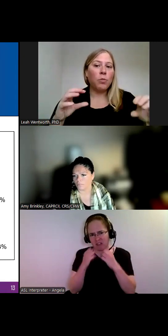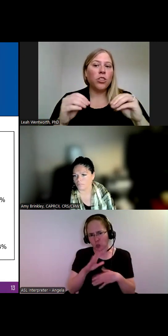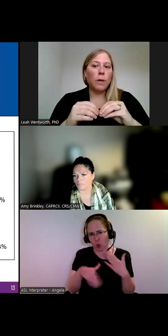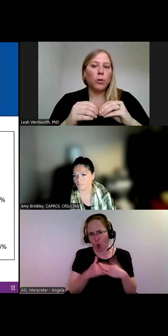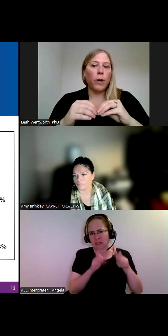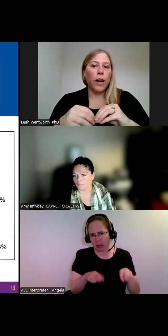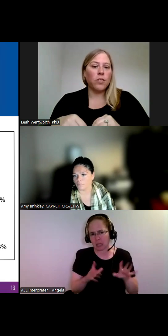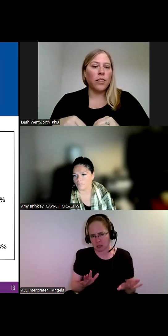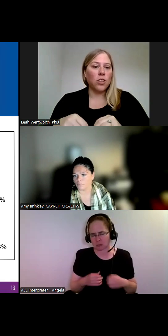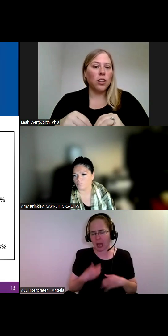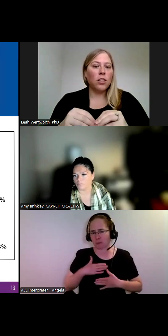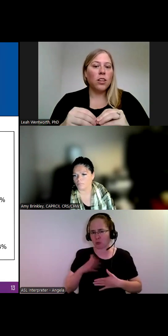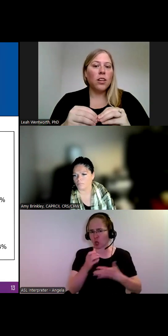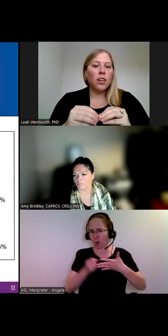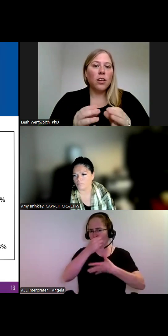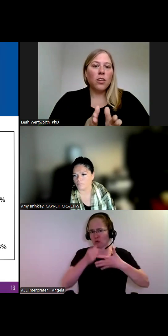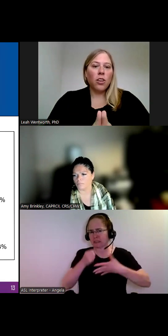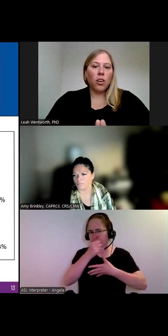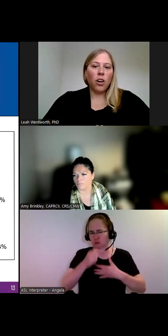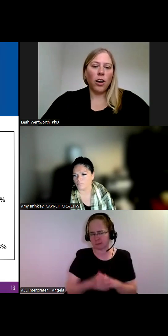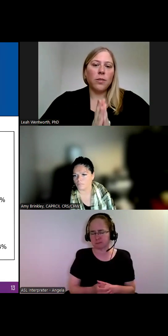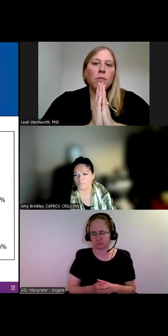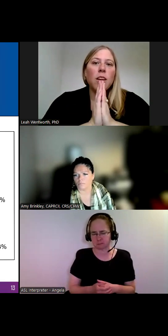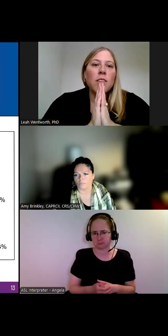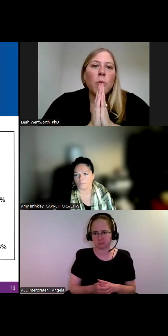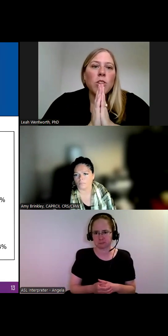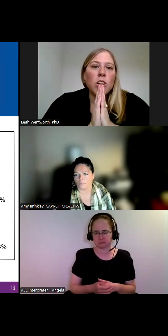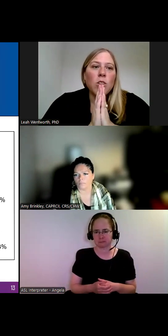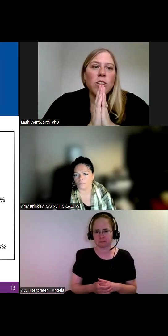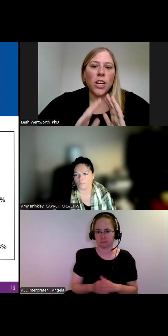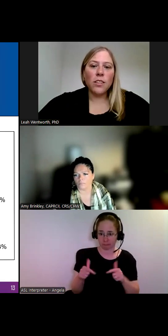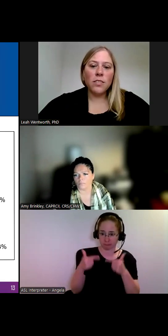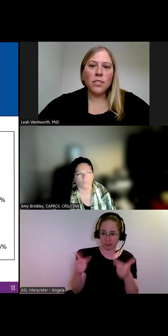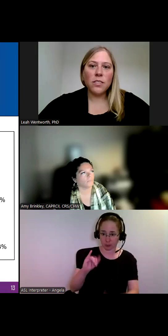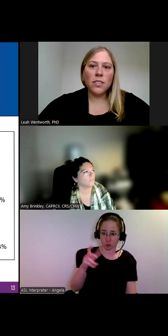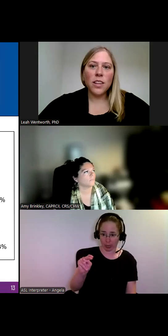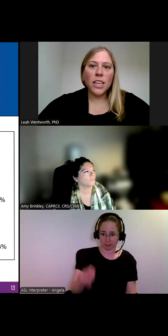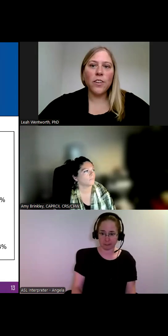so appreciate people's prioritization. Awesome. I want to turn it over to Jen.